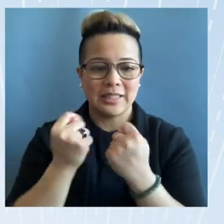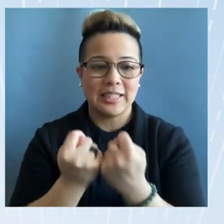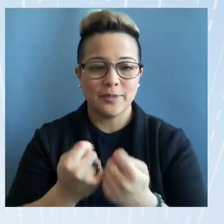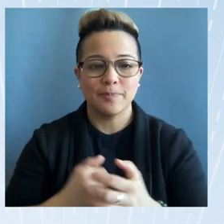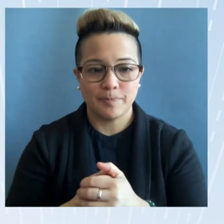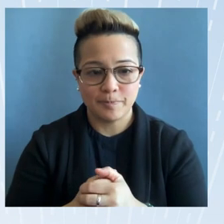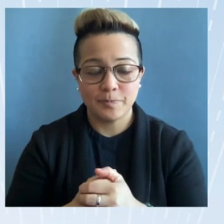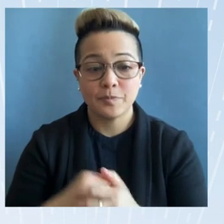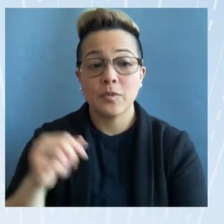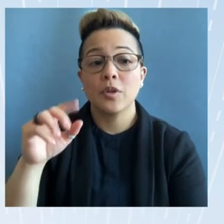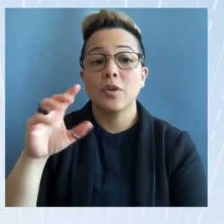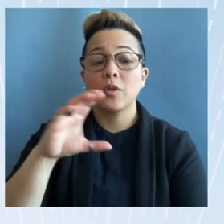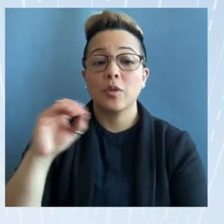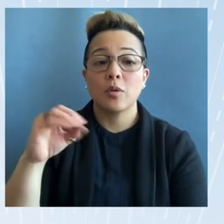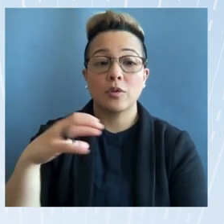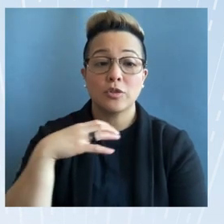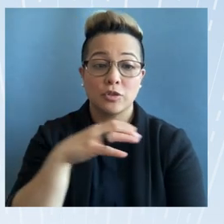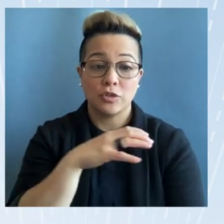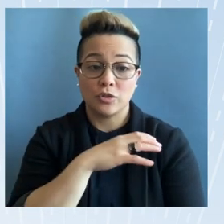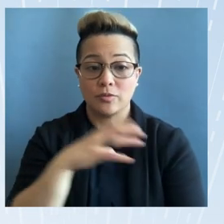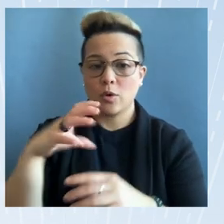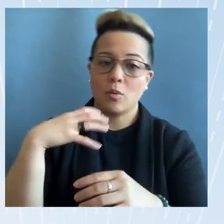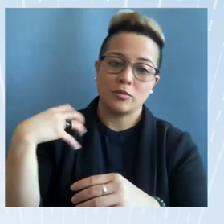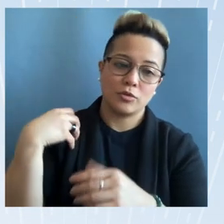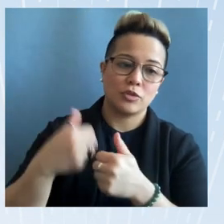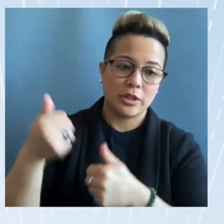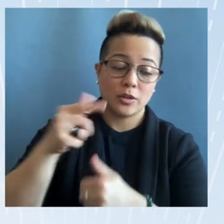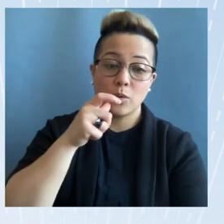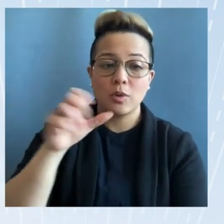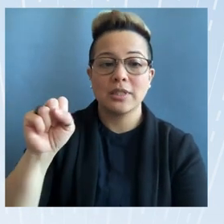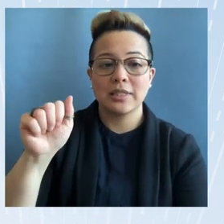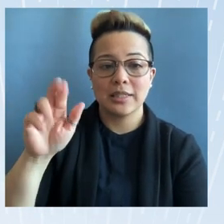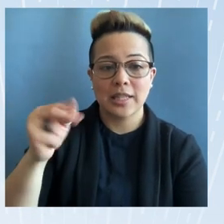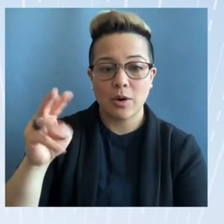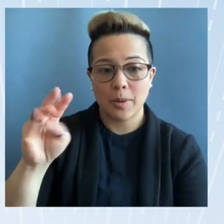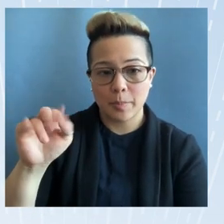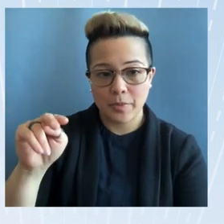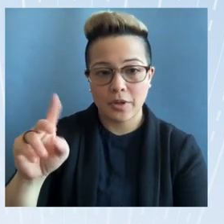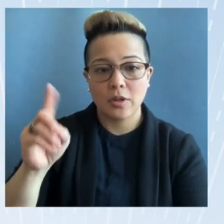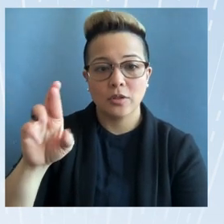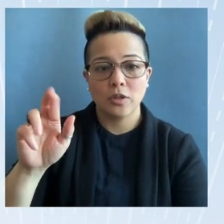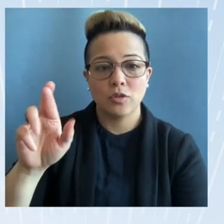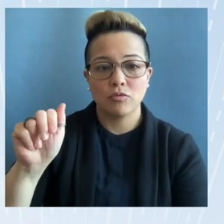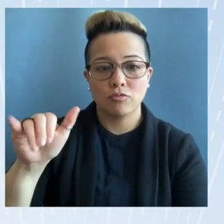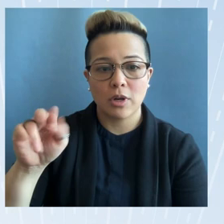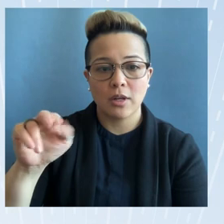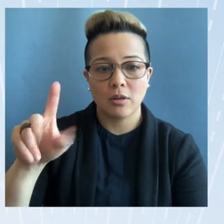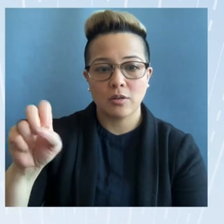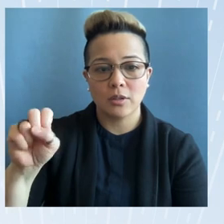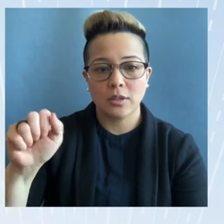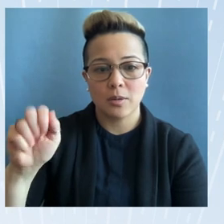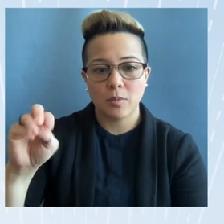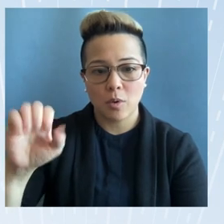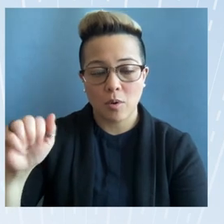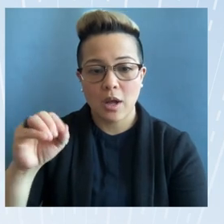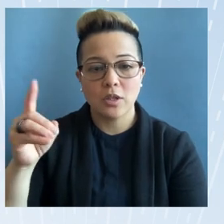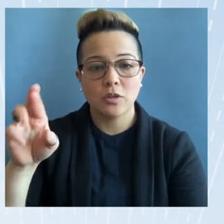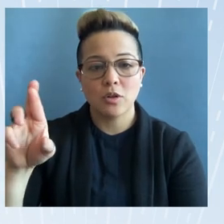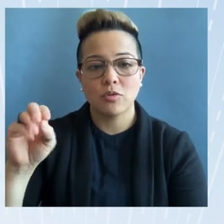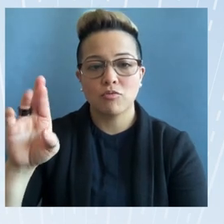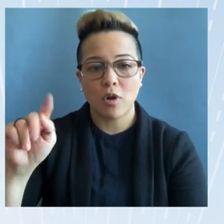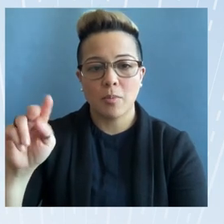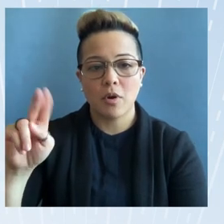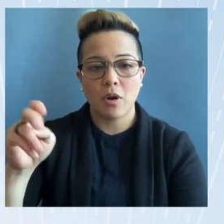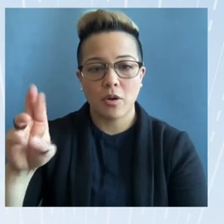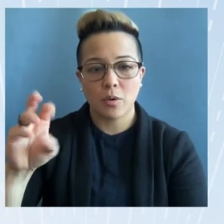The co-chairs of the Data Disaggregation Committee are Sarah Min, Dr. Reno Samoa, and Dr. Robert Underwood. In addition